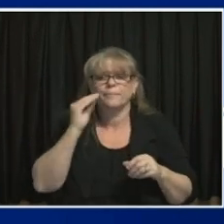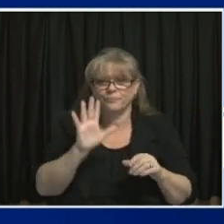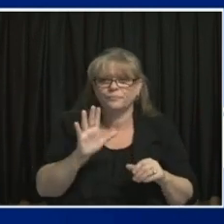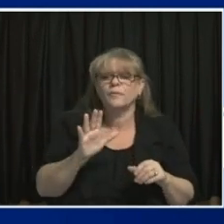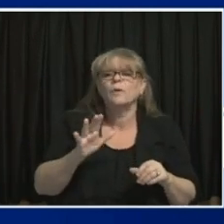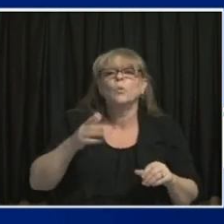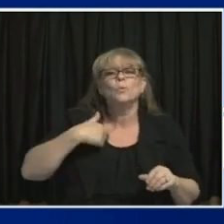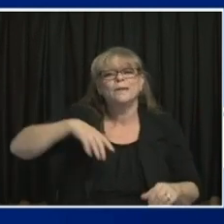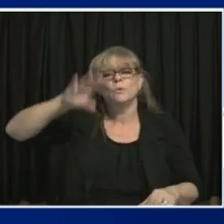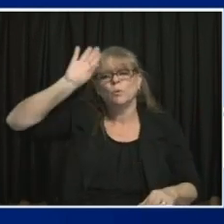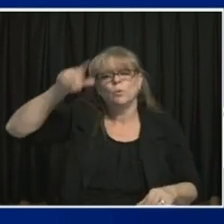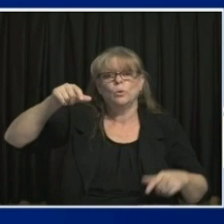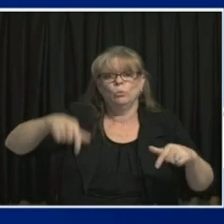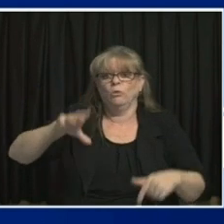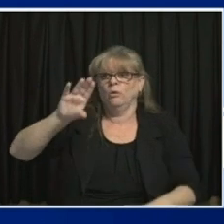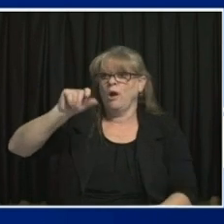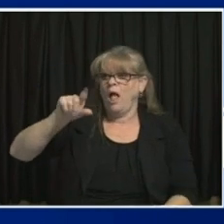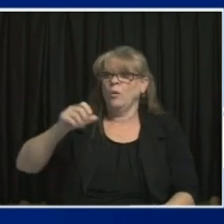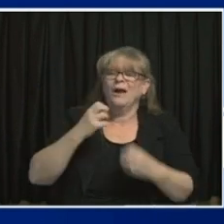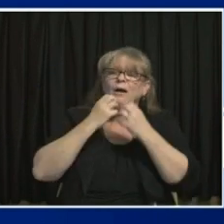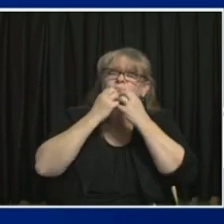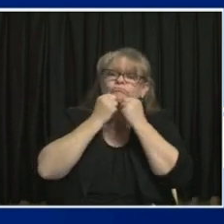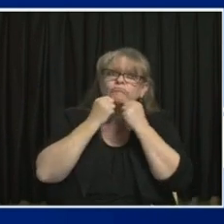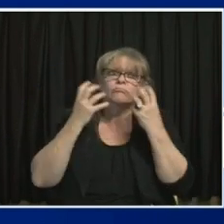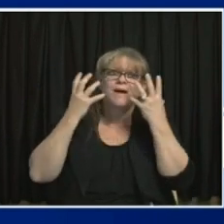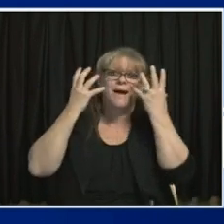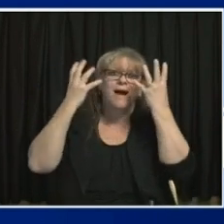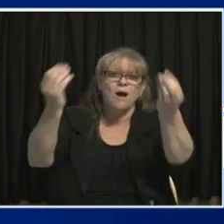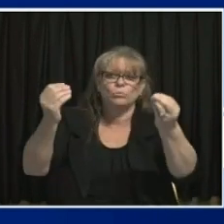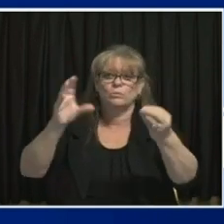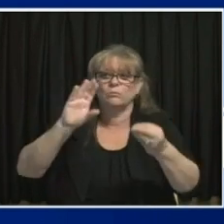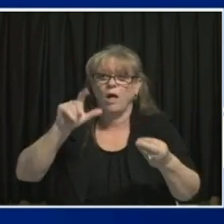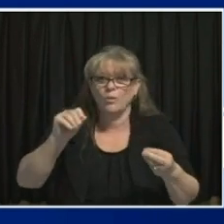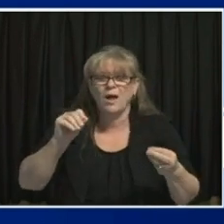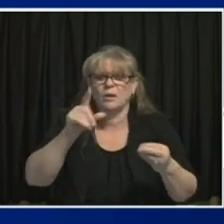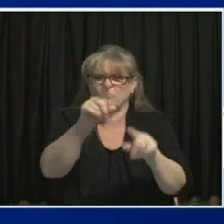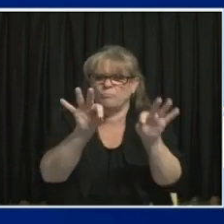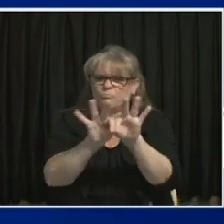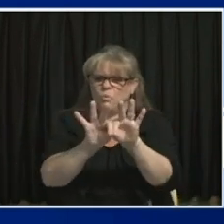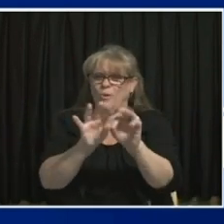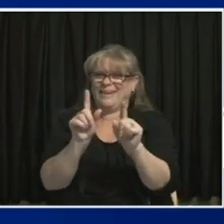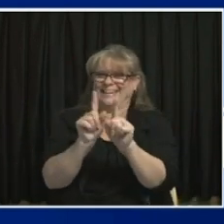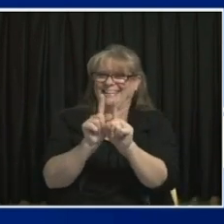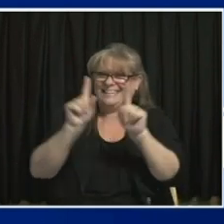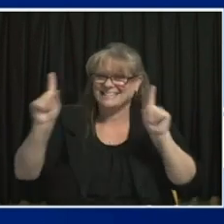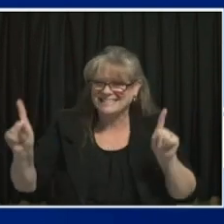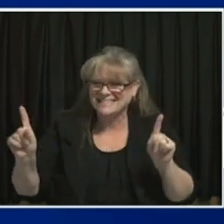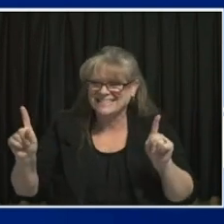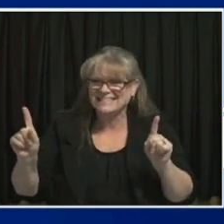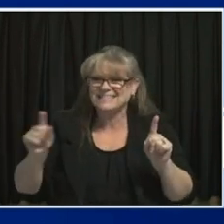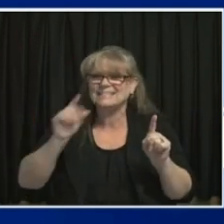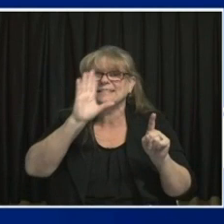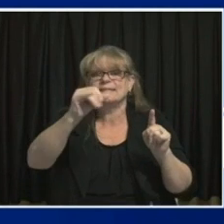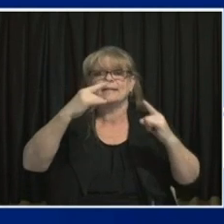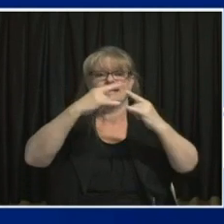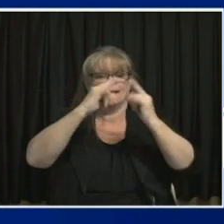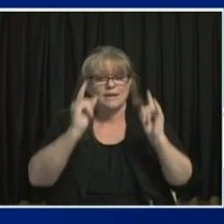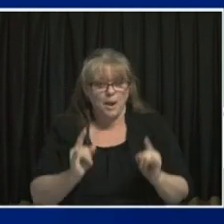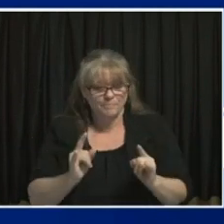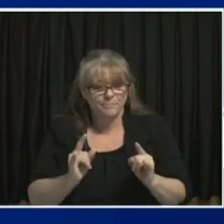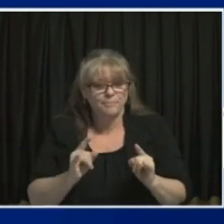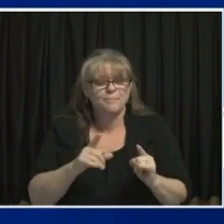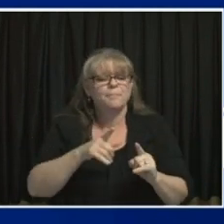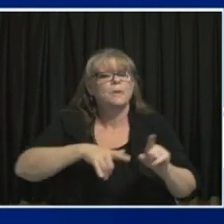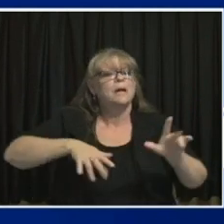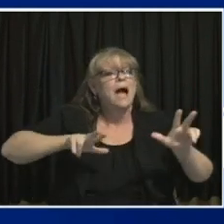And as long as folks are distancing properly, camping and hiking and experiencing nature can be one of the most rewarding and also least